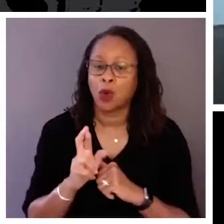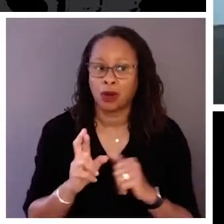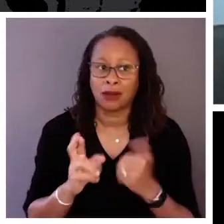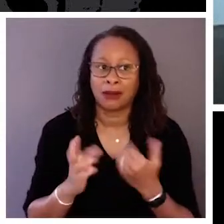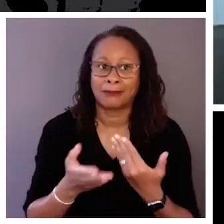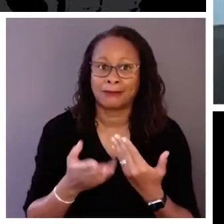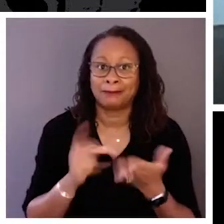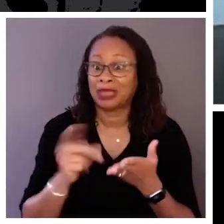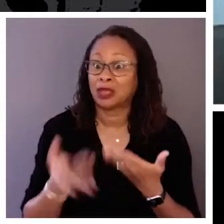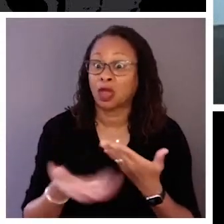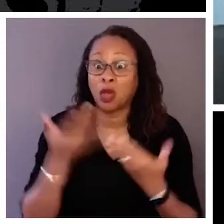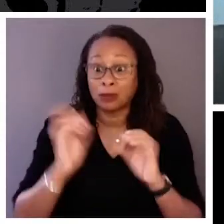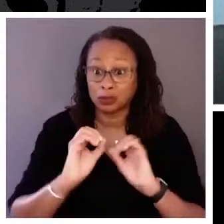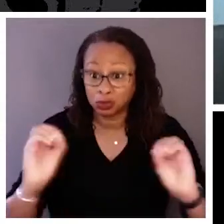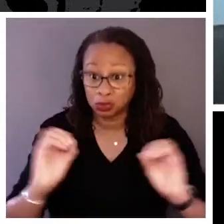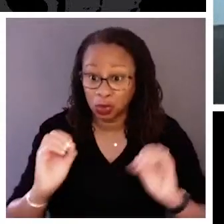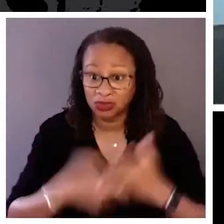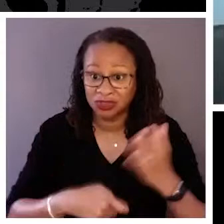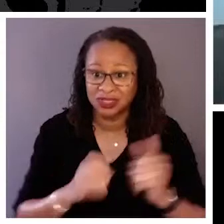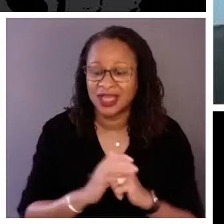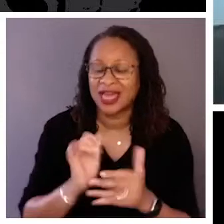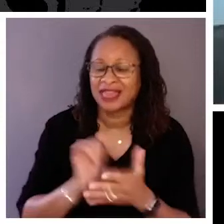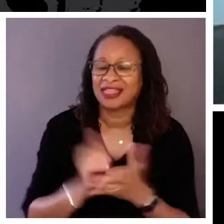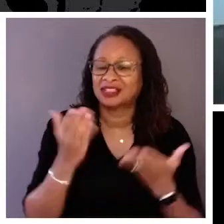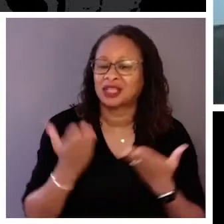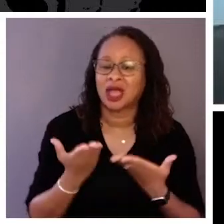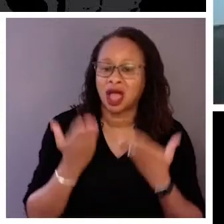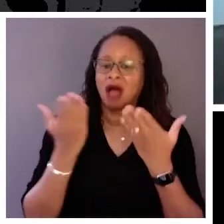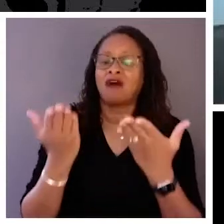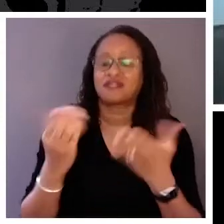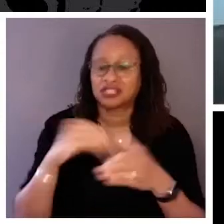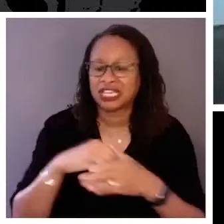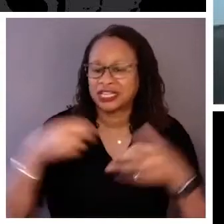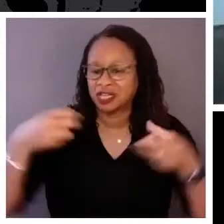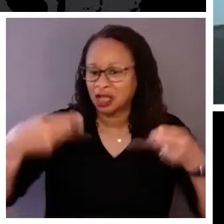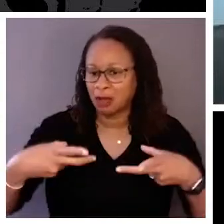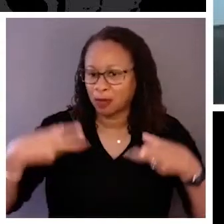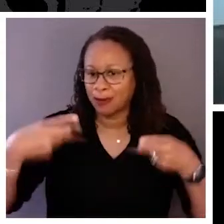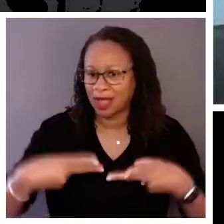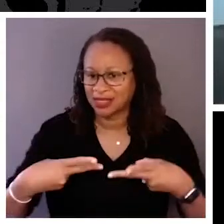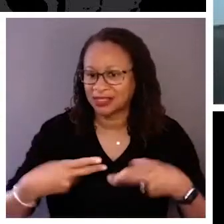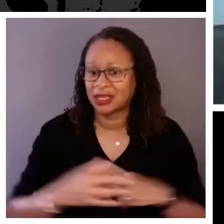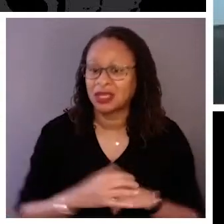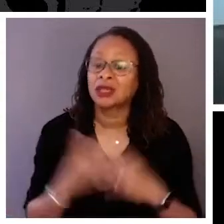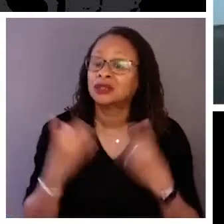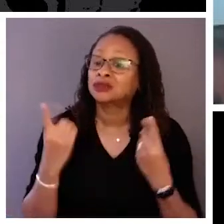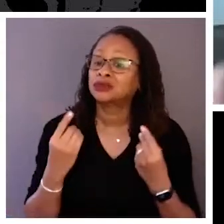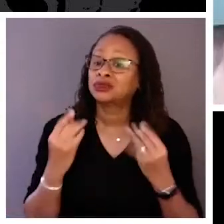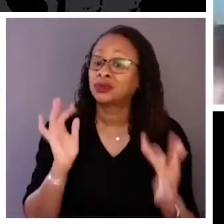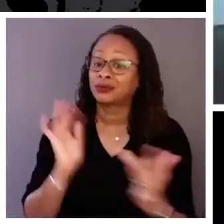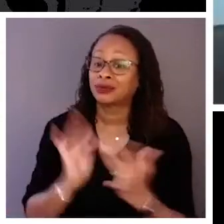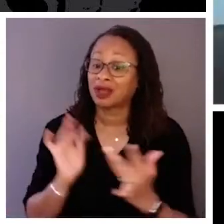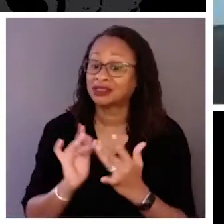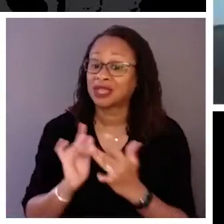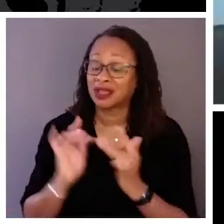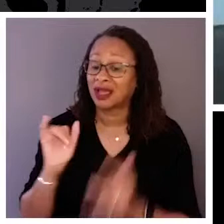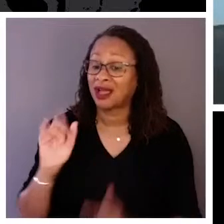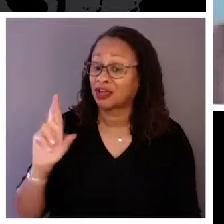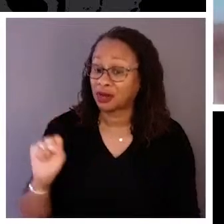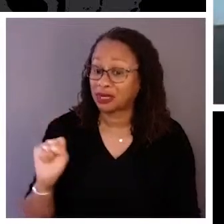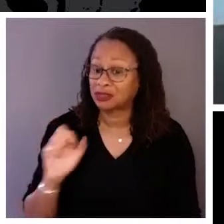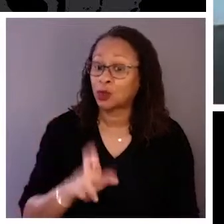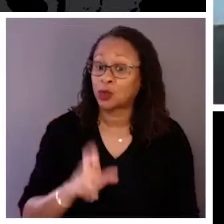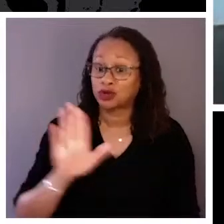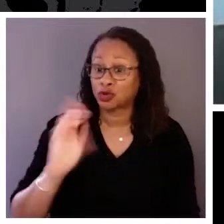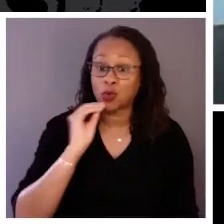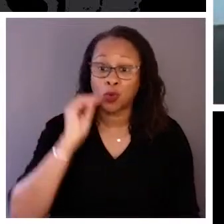tax. Those are called offers in compromise. So what you do is you contact the IRS and or your home state,